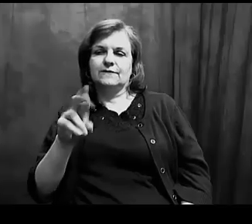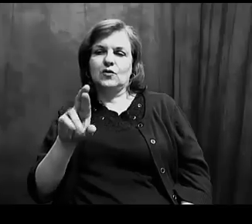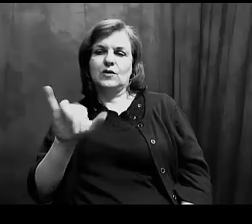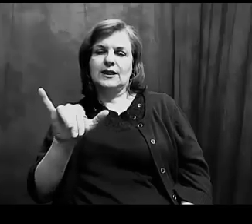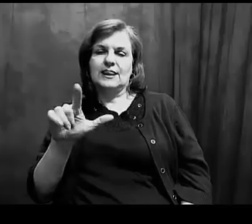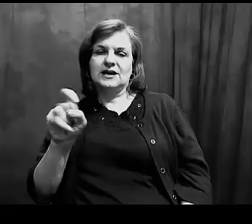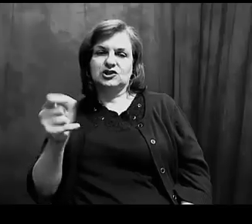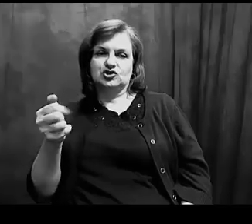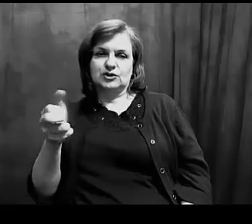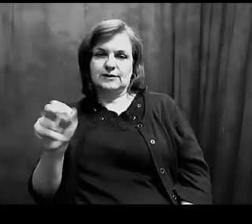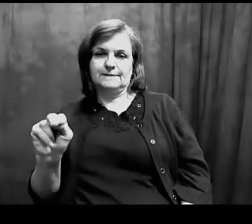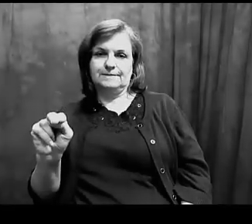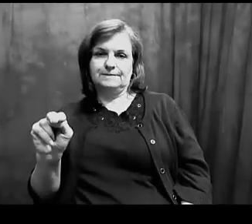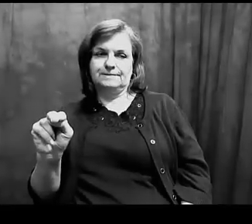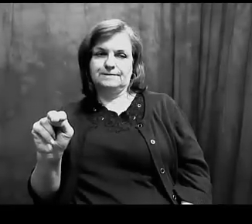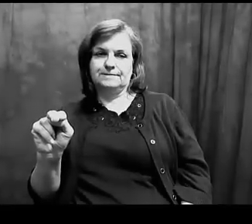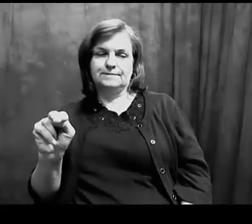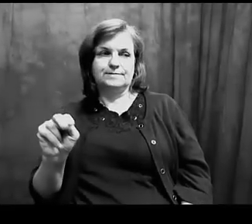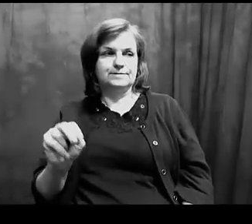phosphorylation.